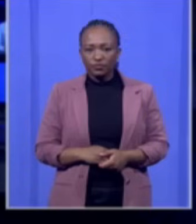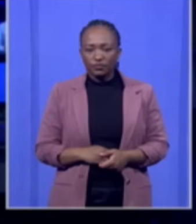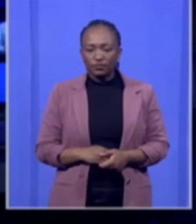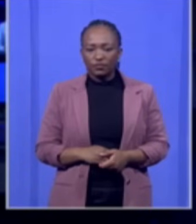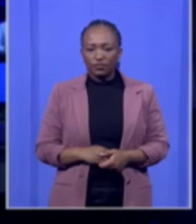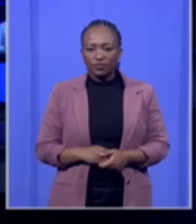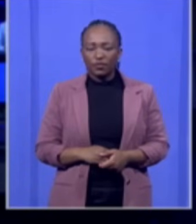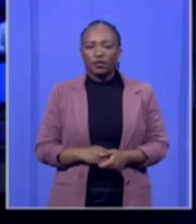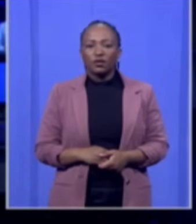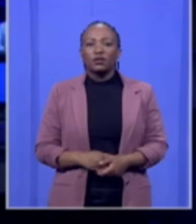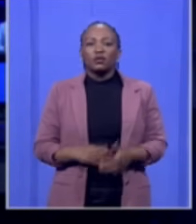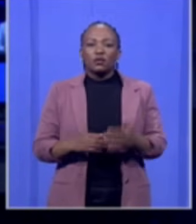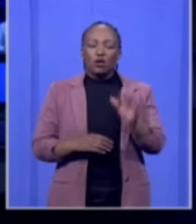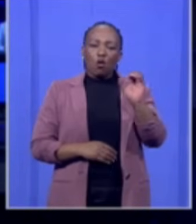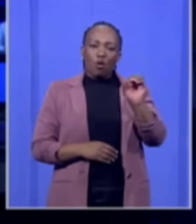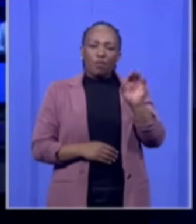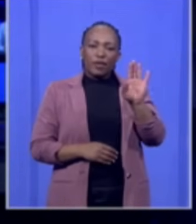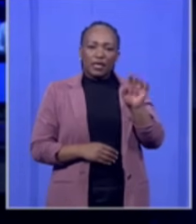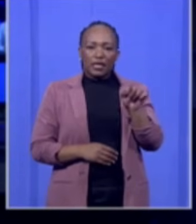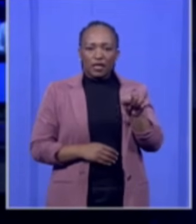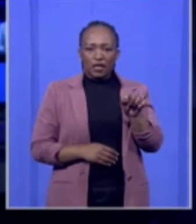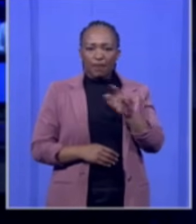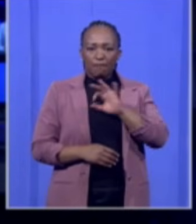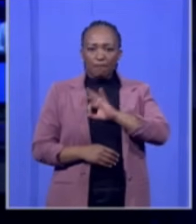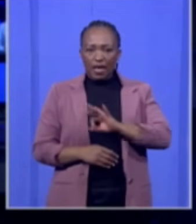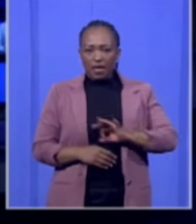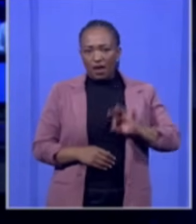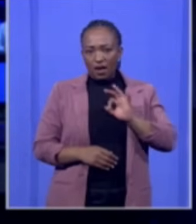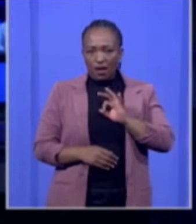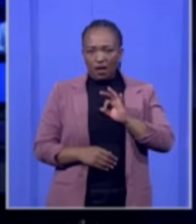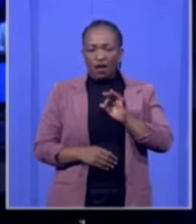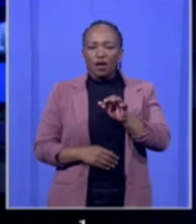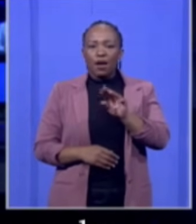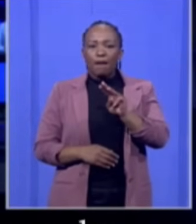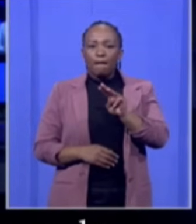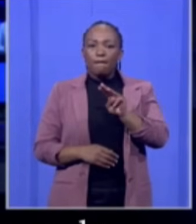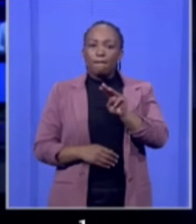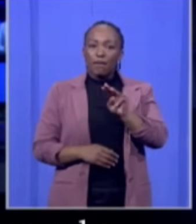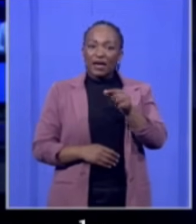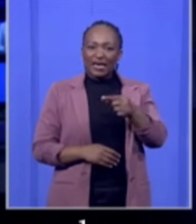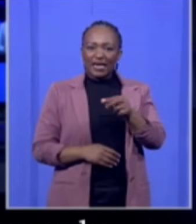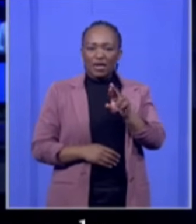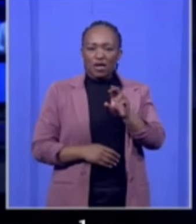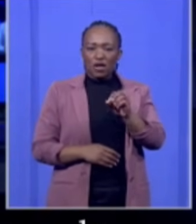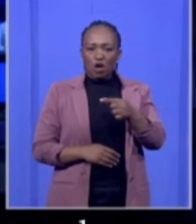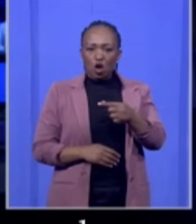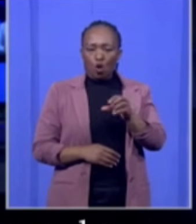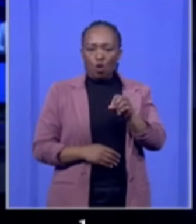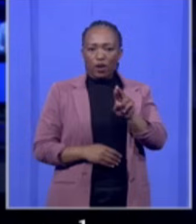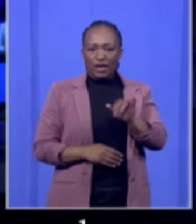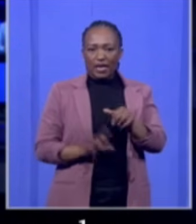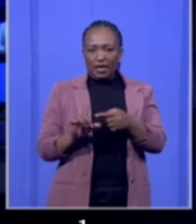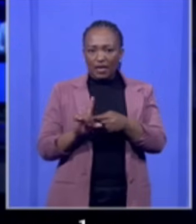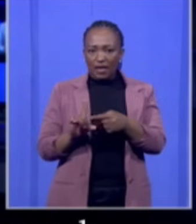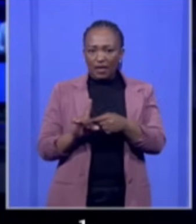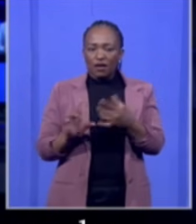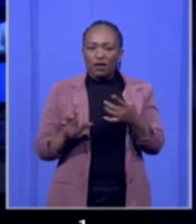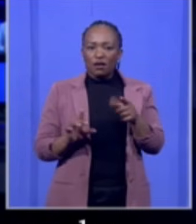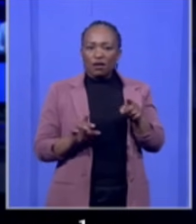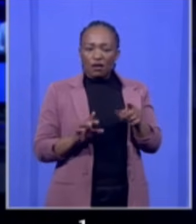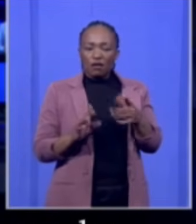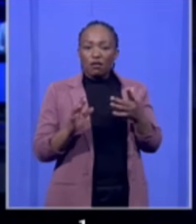Muya re fetela Bloemfontein re fumana hore meyara wa Mangaung Metro Gregory Ntatisi o fanne ka temoso e matla kgahlano le boramenyetla ba